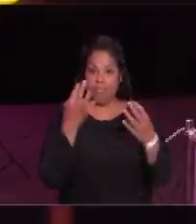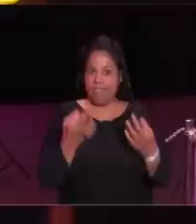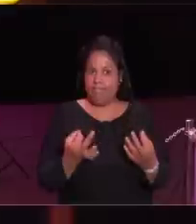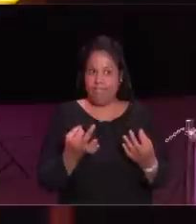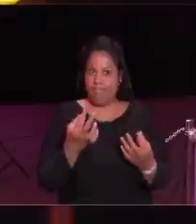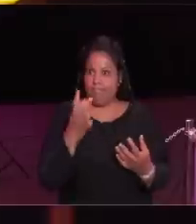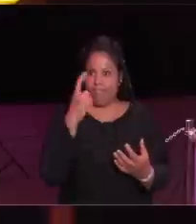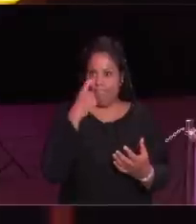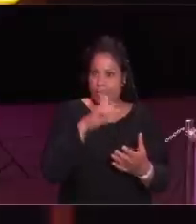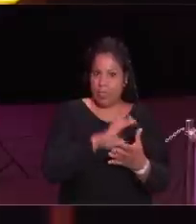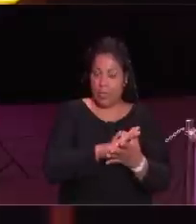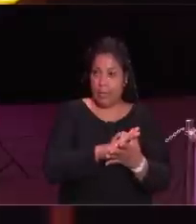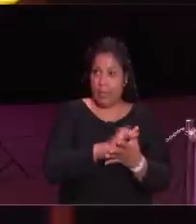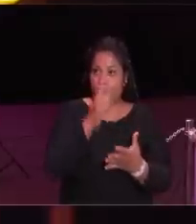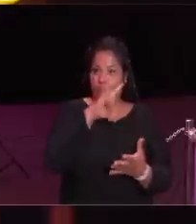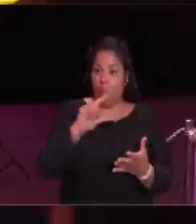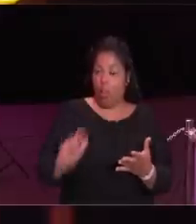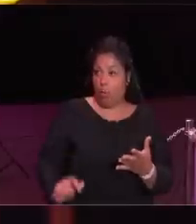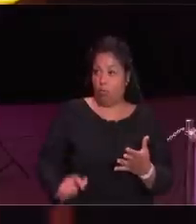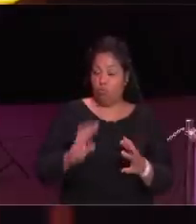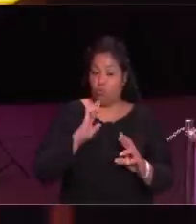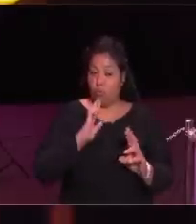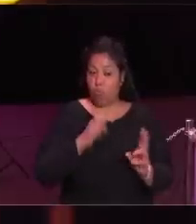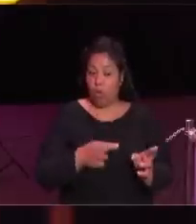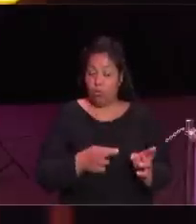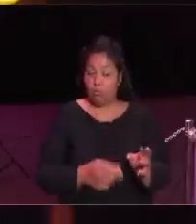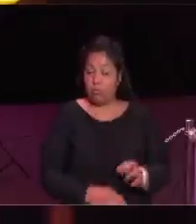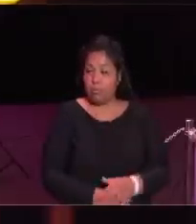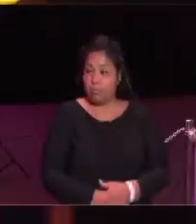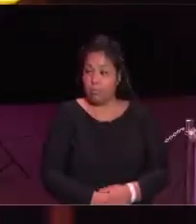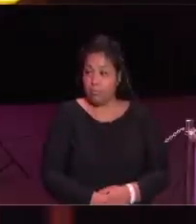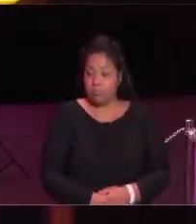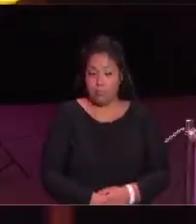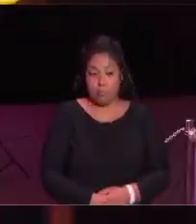Lord? Puedo decirles a todos ustedes que durante